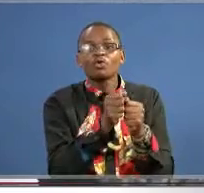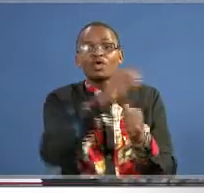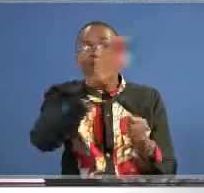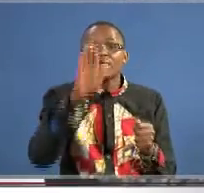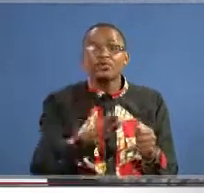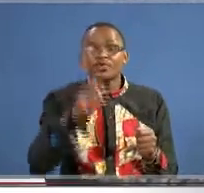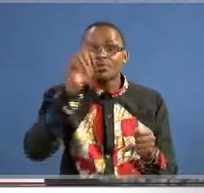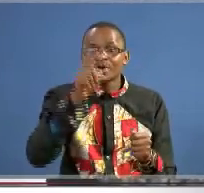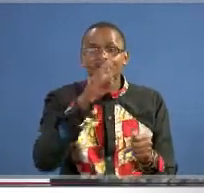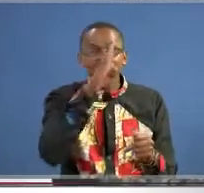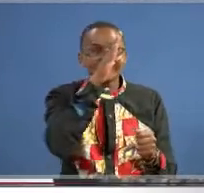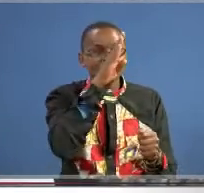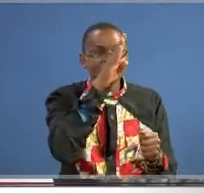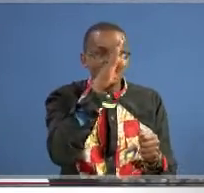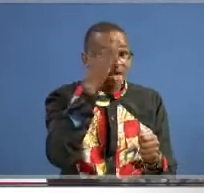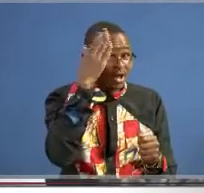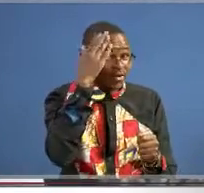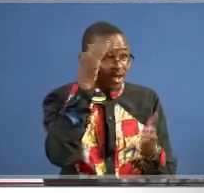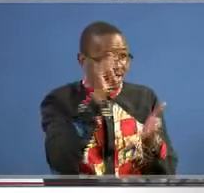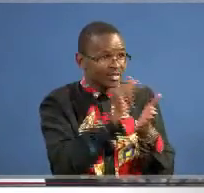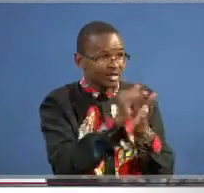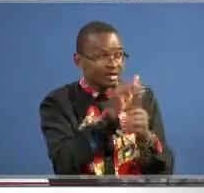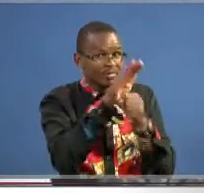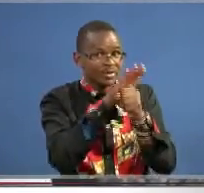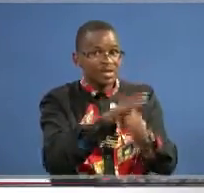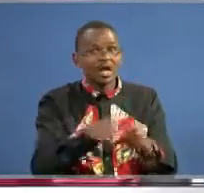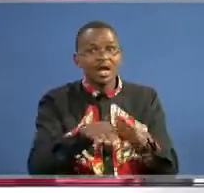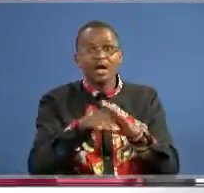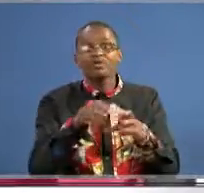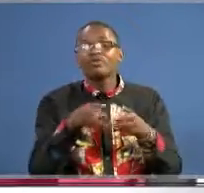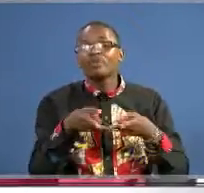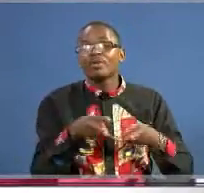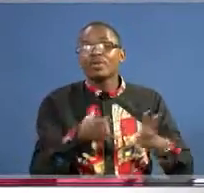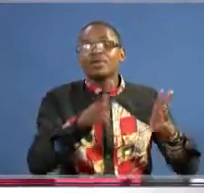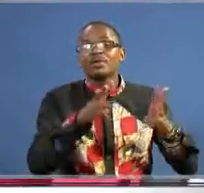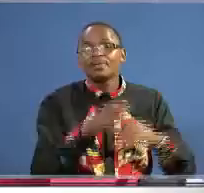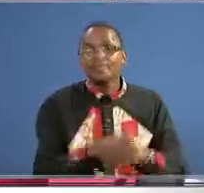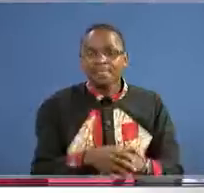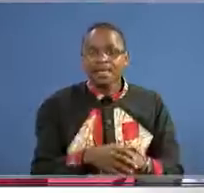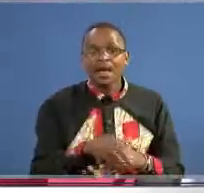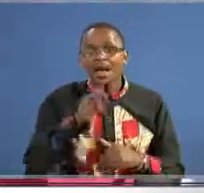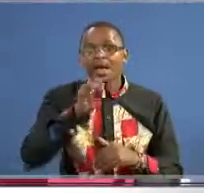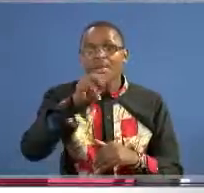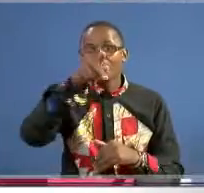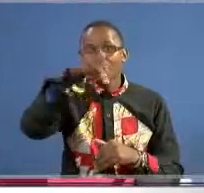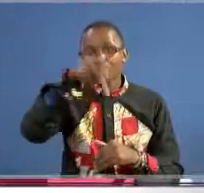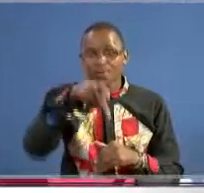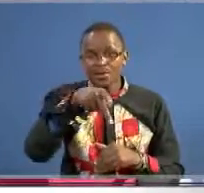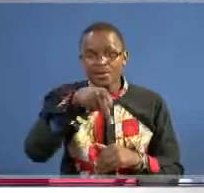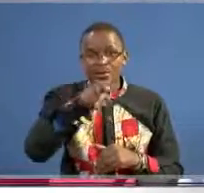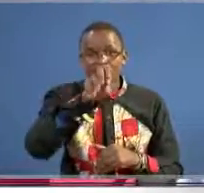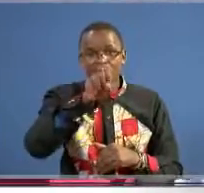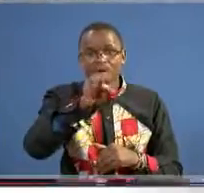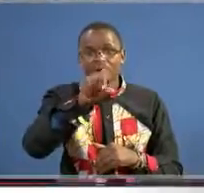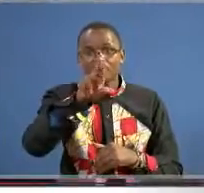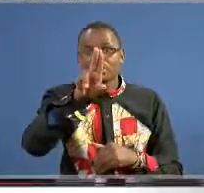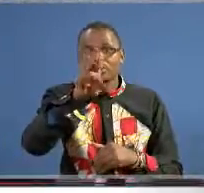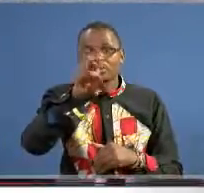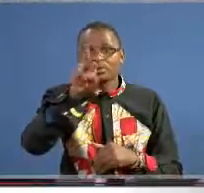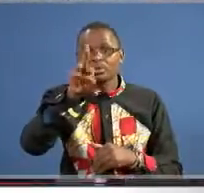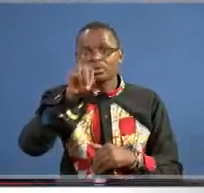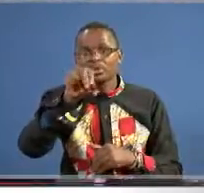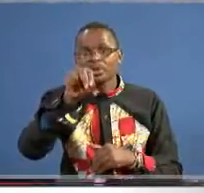very aware that the elephant will try to push you out of the way. MPs Aisha Jumwa and Suleiman Dori have